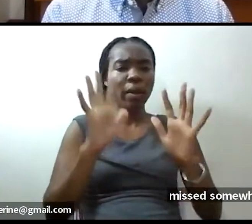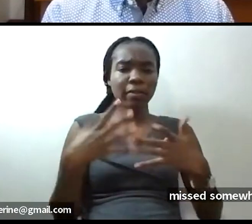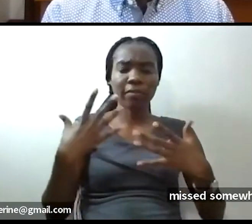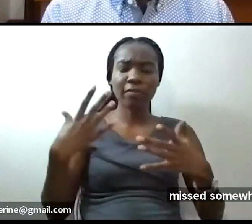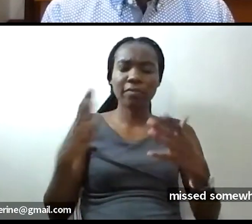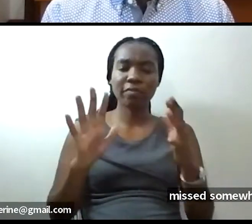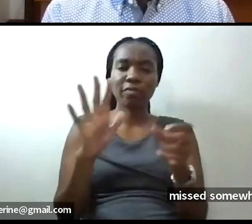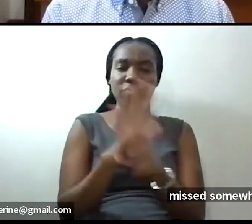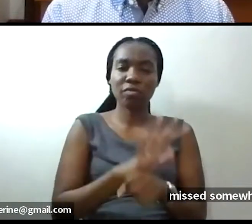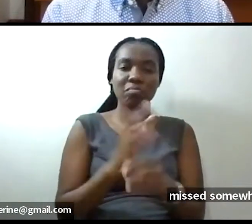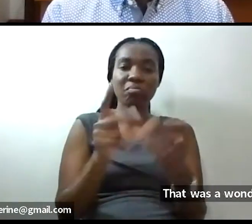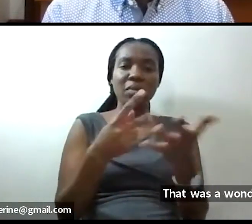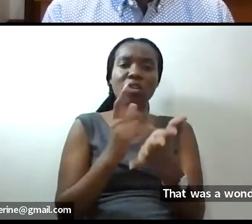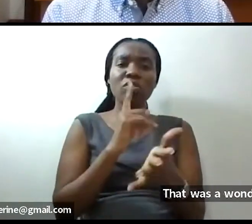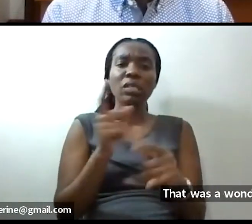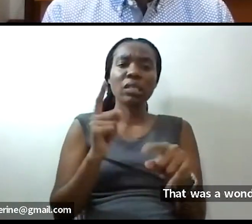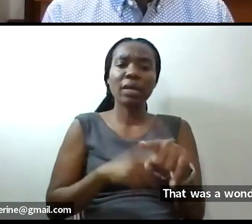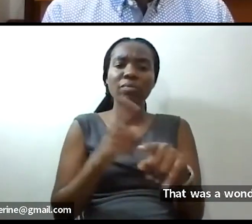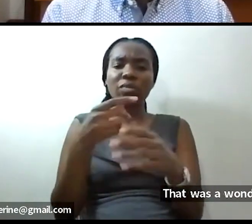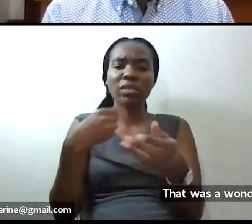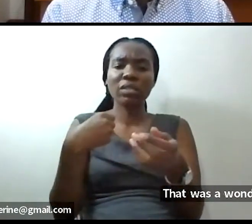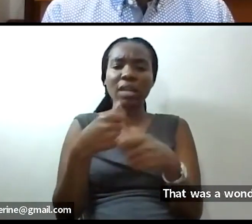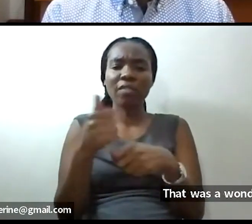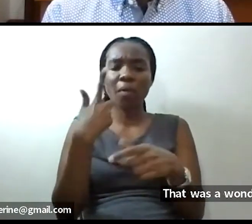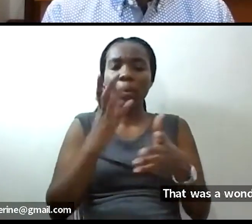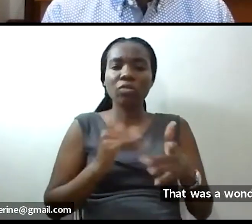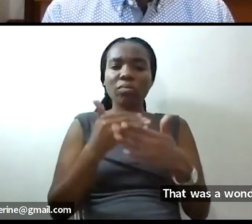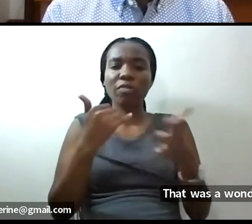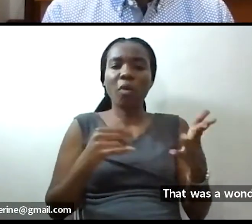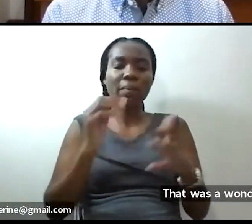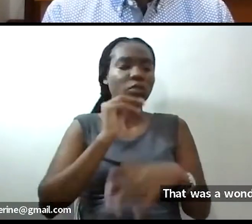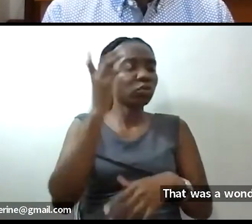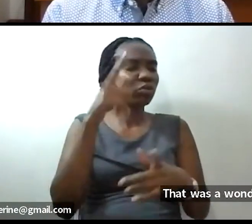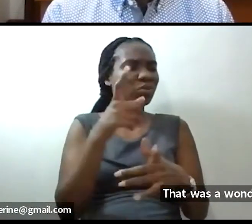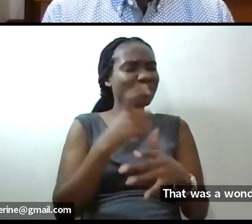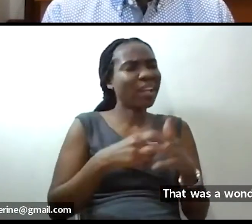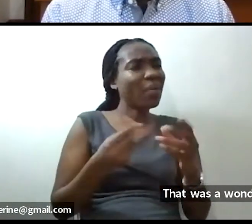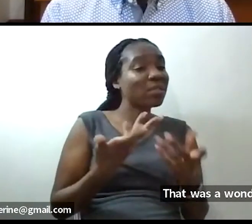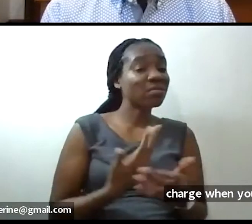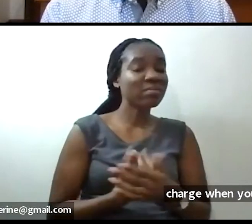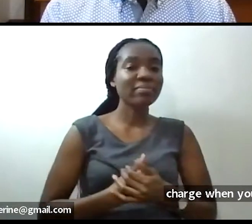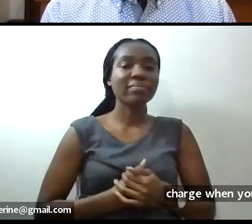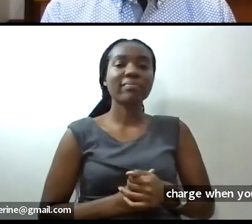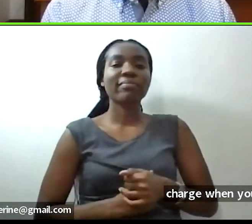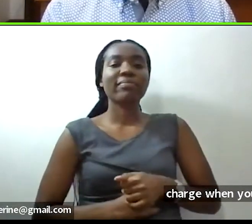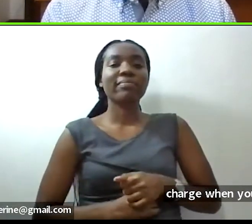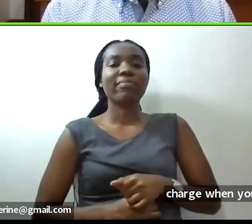you charge when you sell for someone before maturity rates?